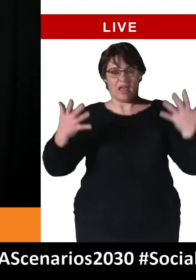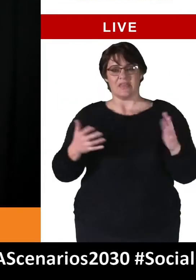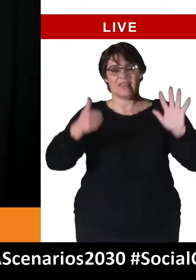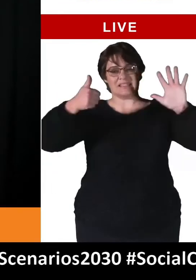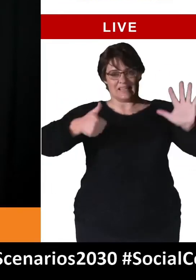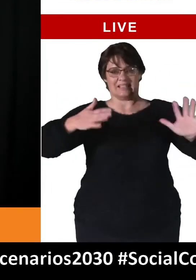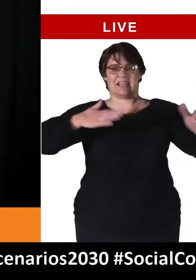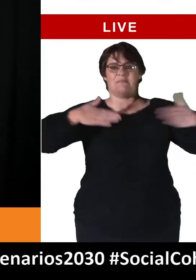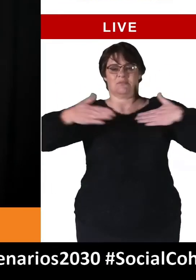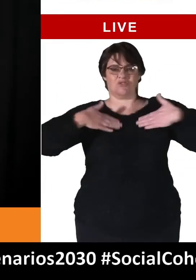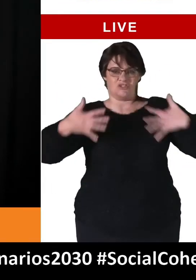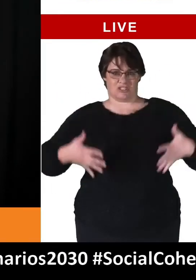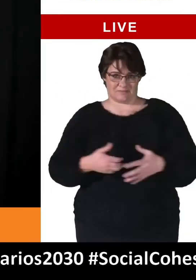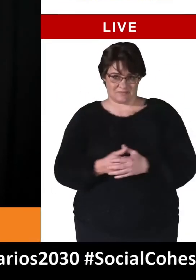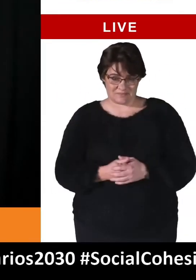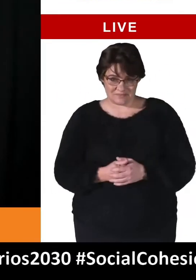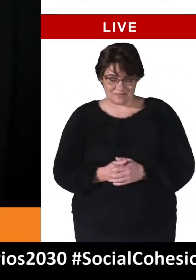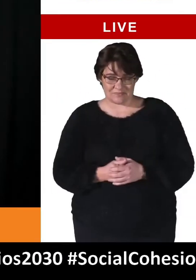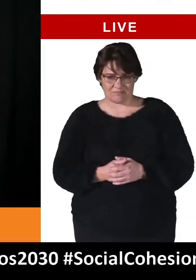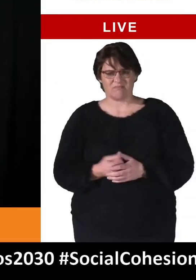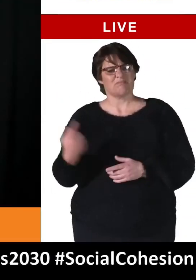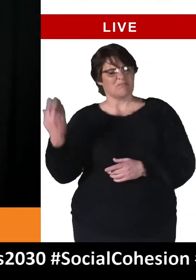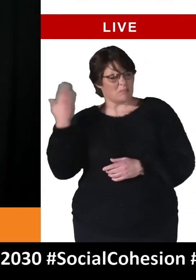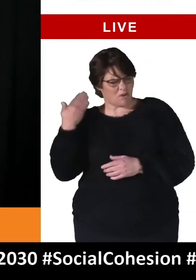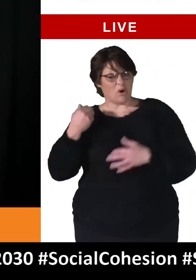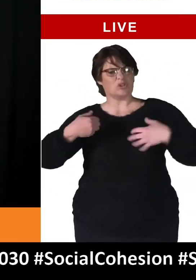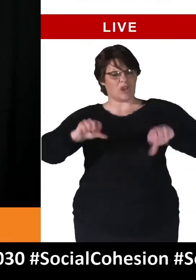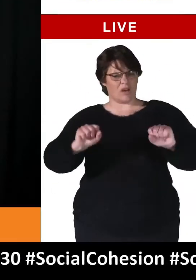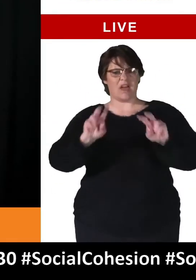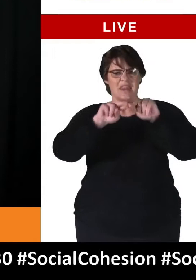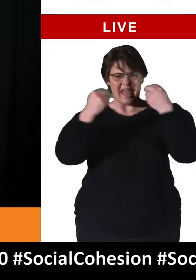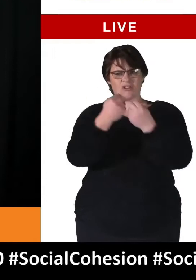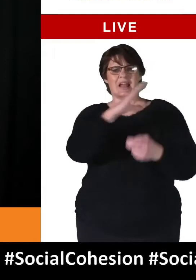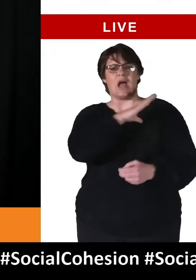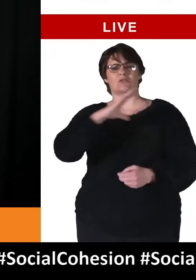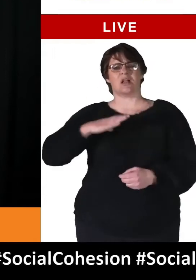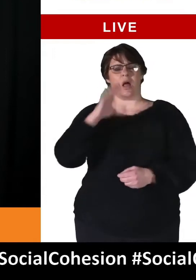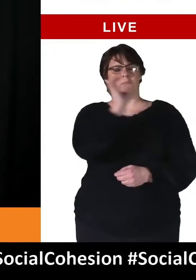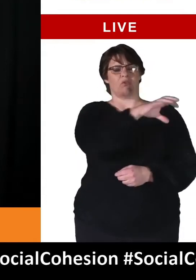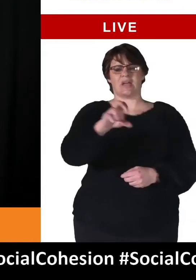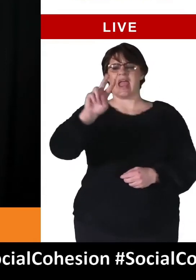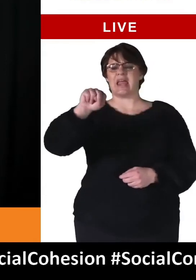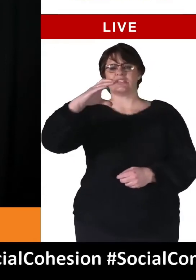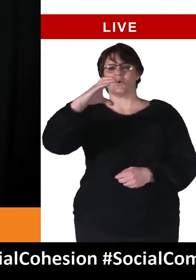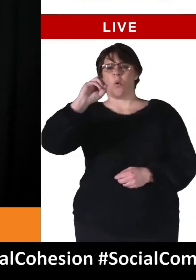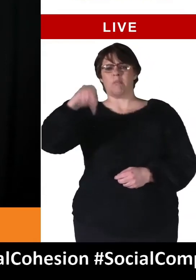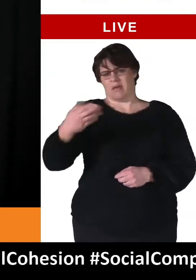6th administration. She was the chairperson of the National Council of Provinces,